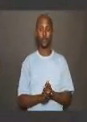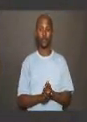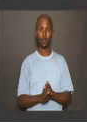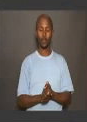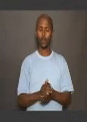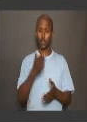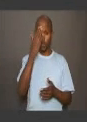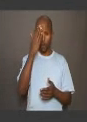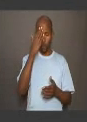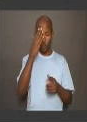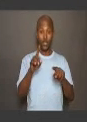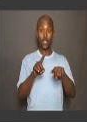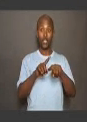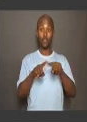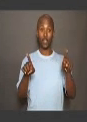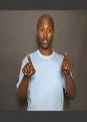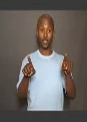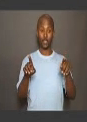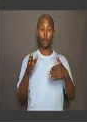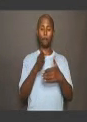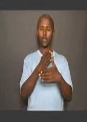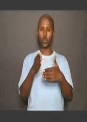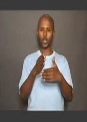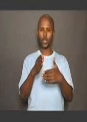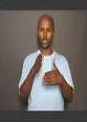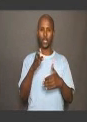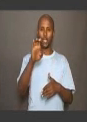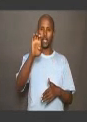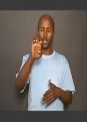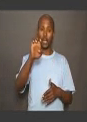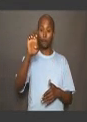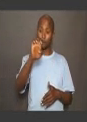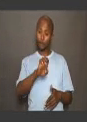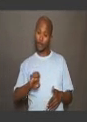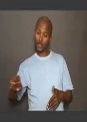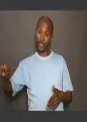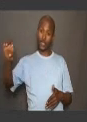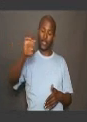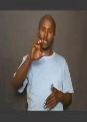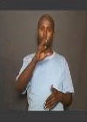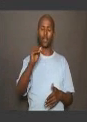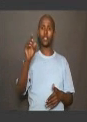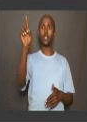Do you know the difference between an ellipse and a circle?